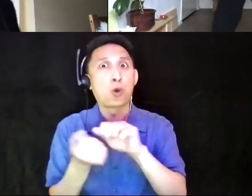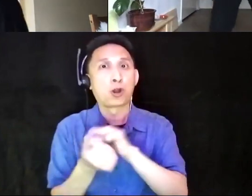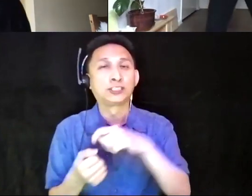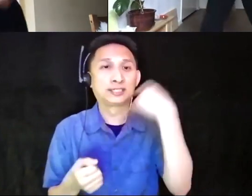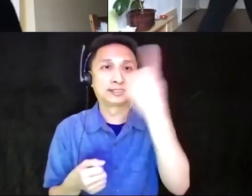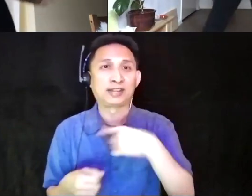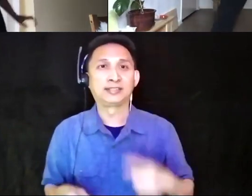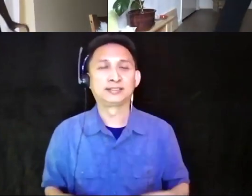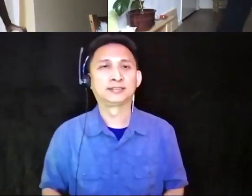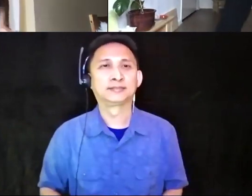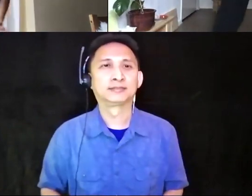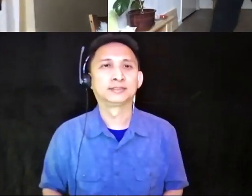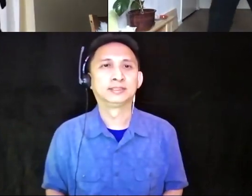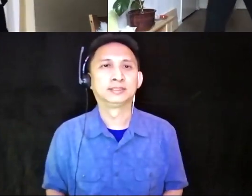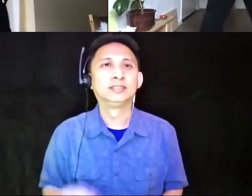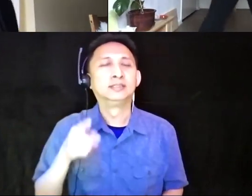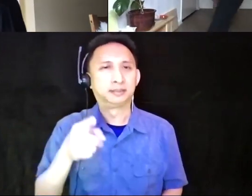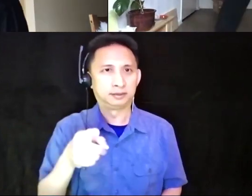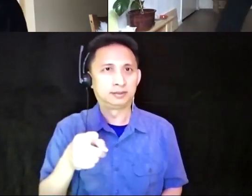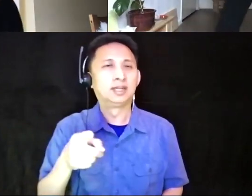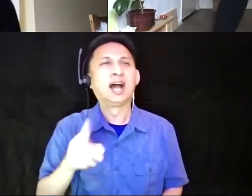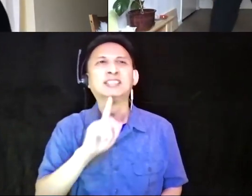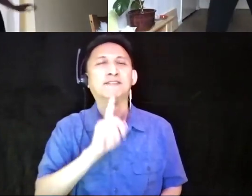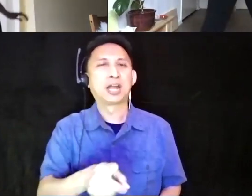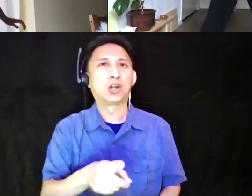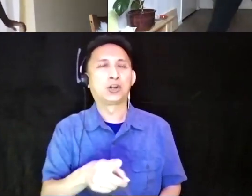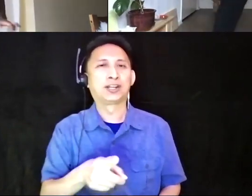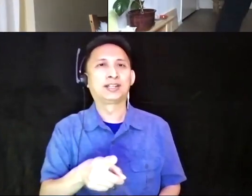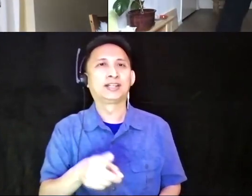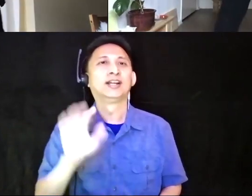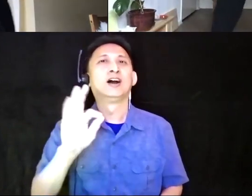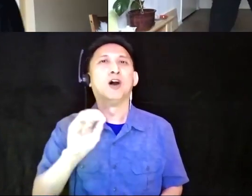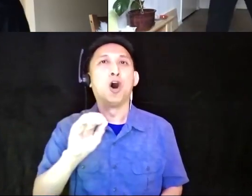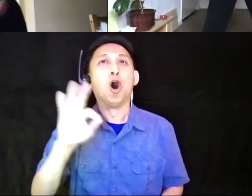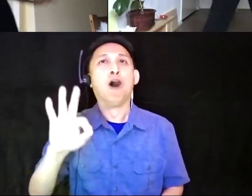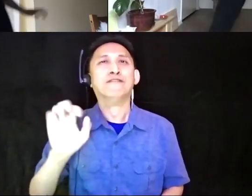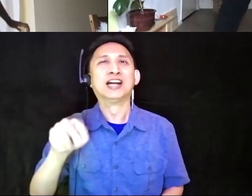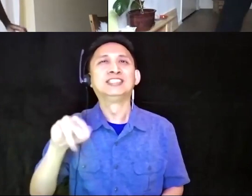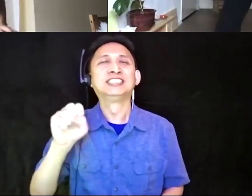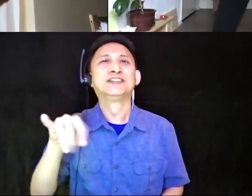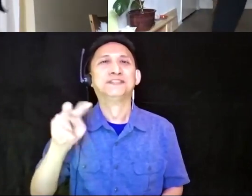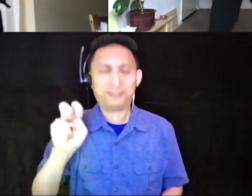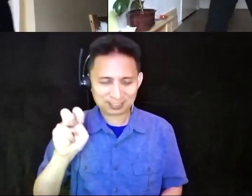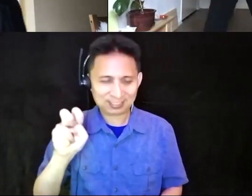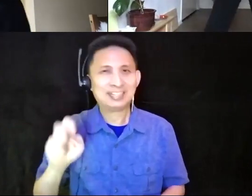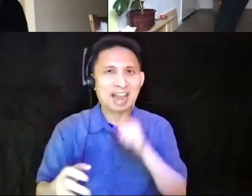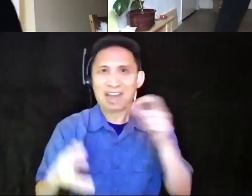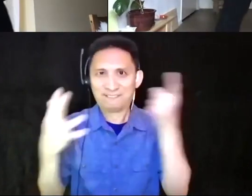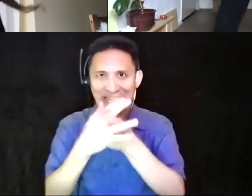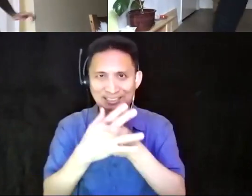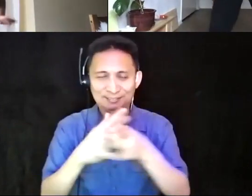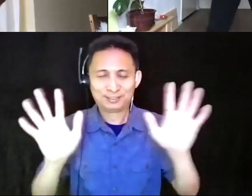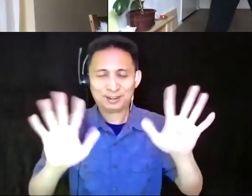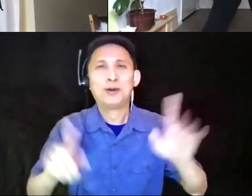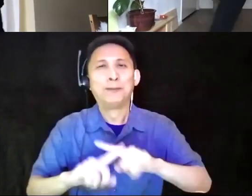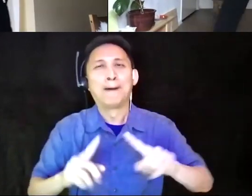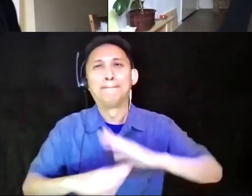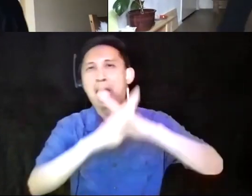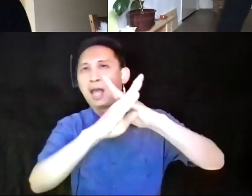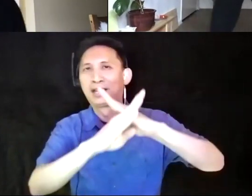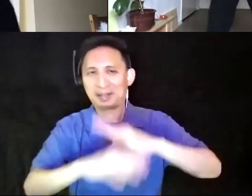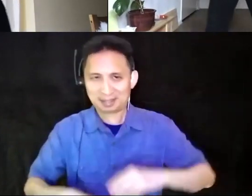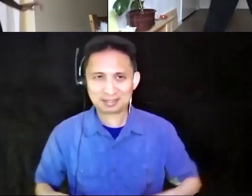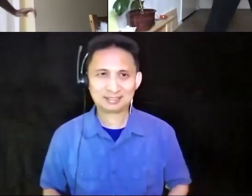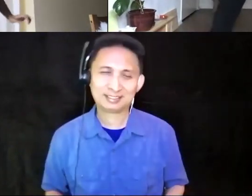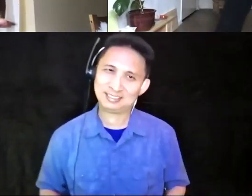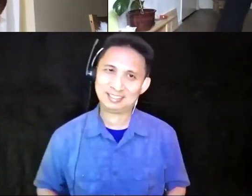This is a very offensive move. Sorry, not offensive, offensive move. So if someone is attacking you, you're blocking. So we already did one